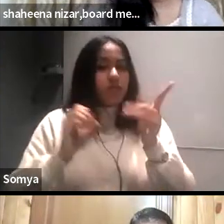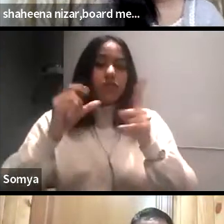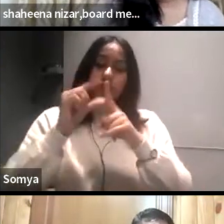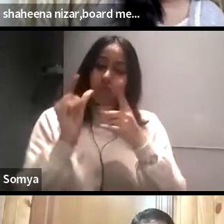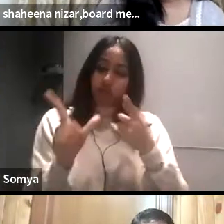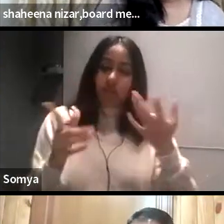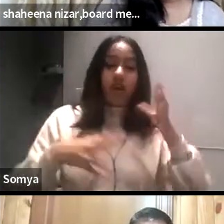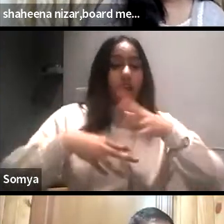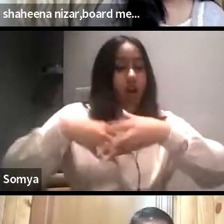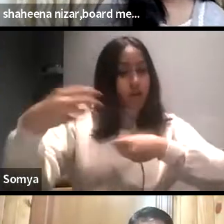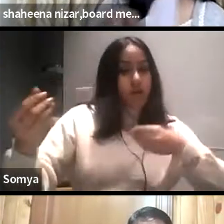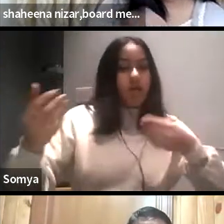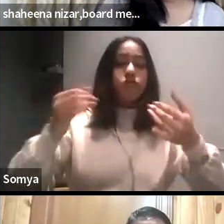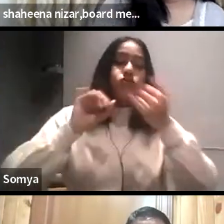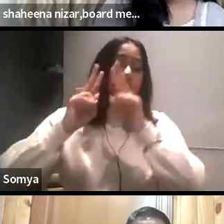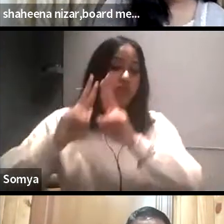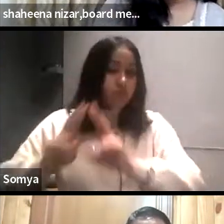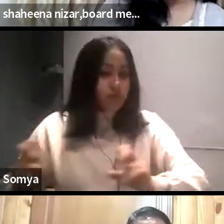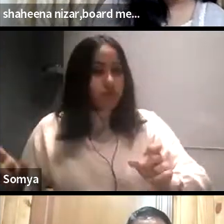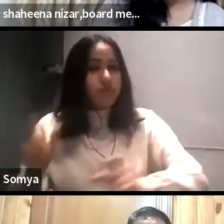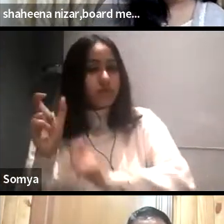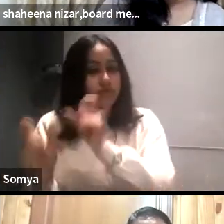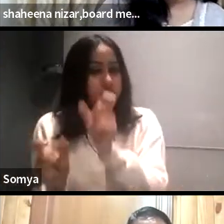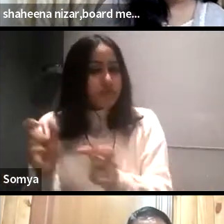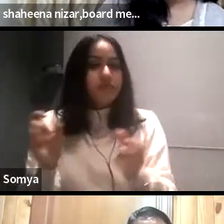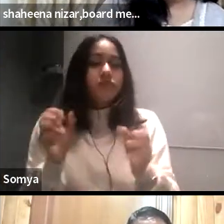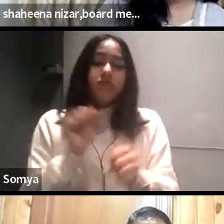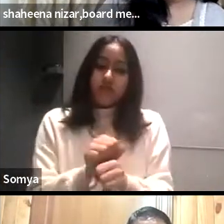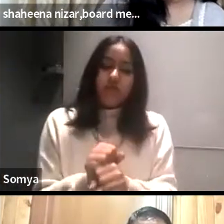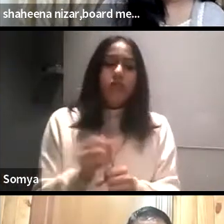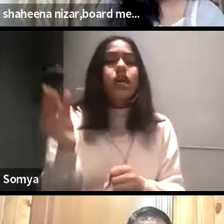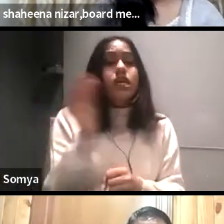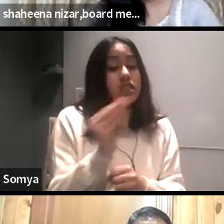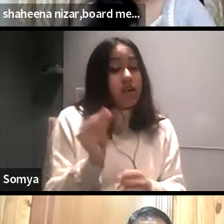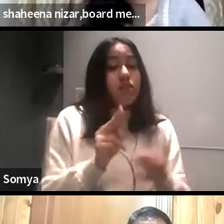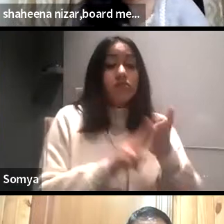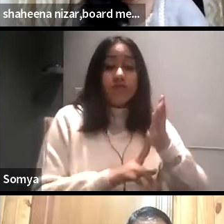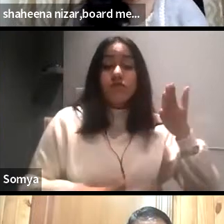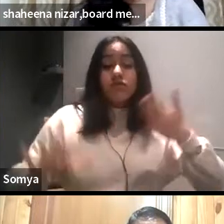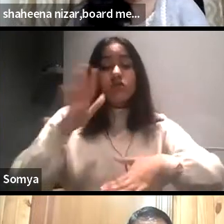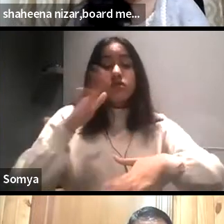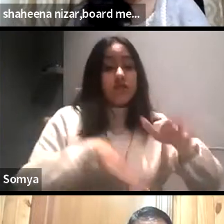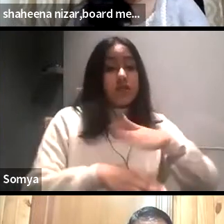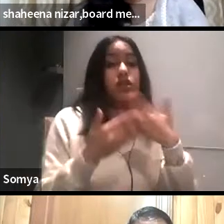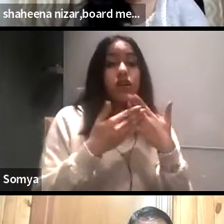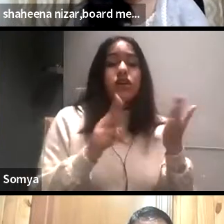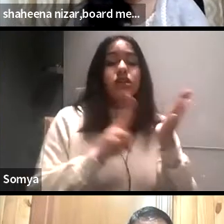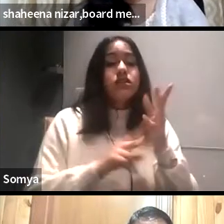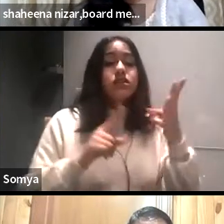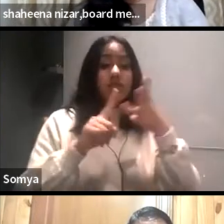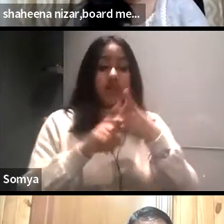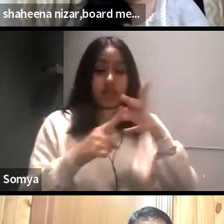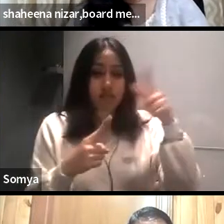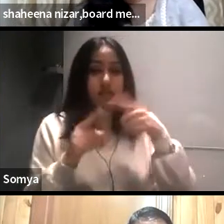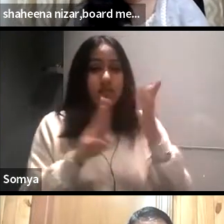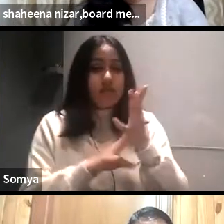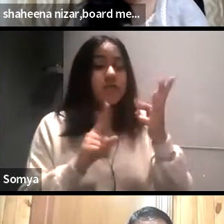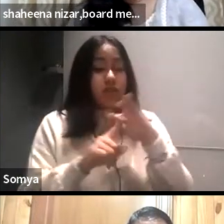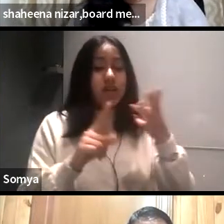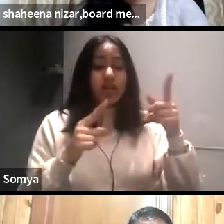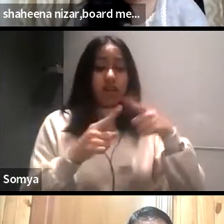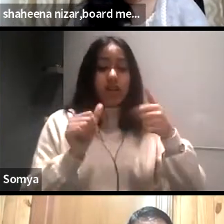outsourced models are being worked out. And also some of the national institutions like NIPMED or any